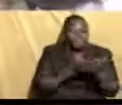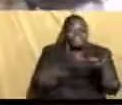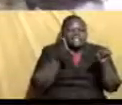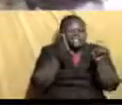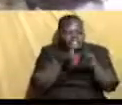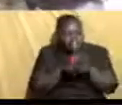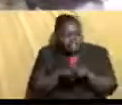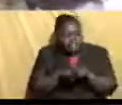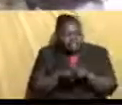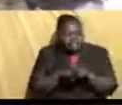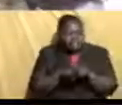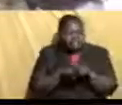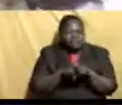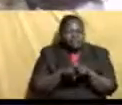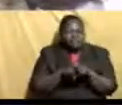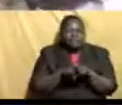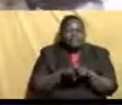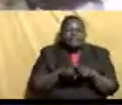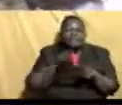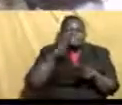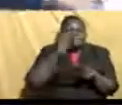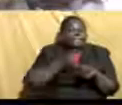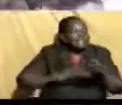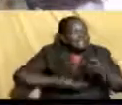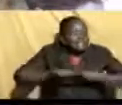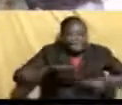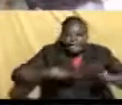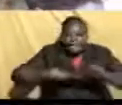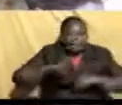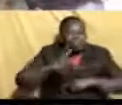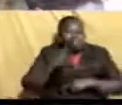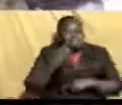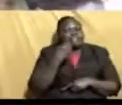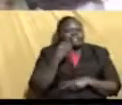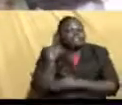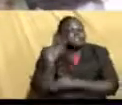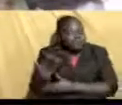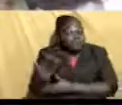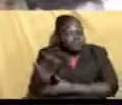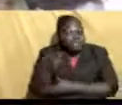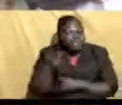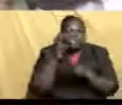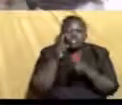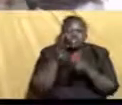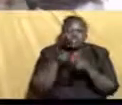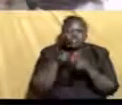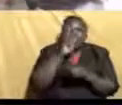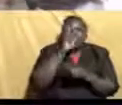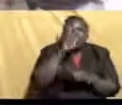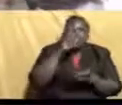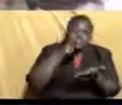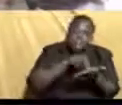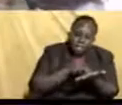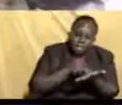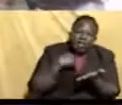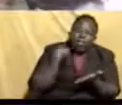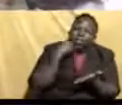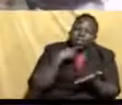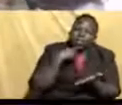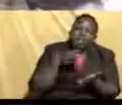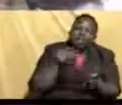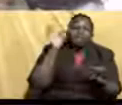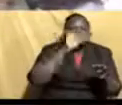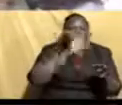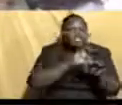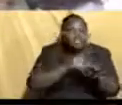is going, or she is going to have to sell it out to other people, 1 million of them, who have to be voters, which